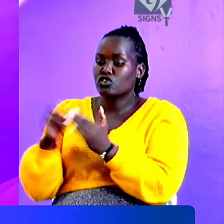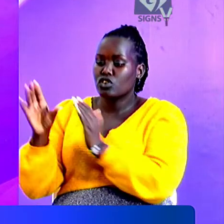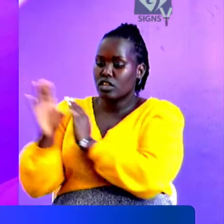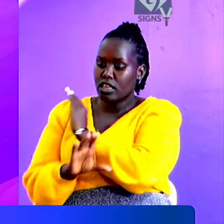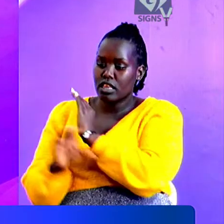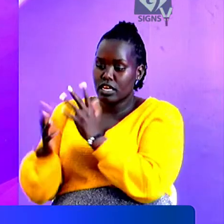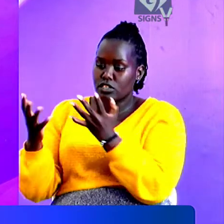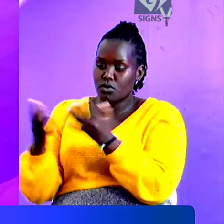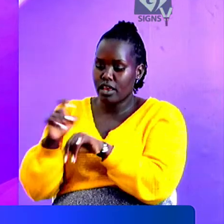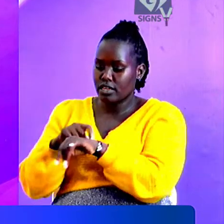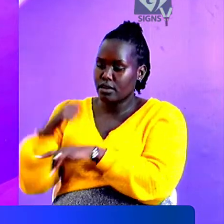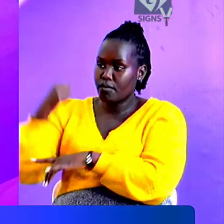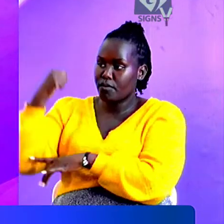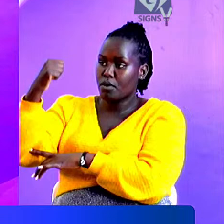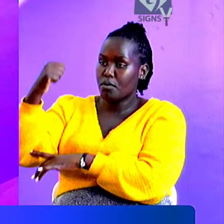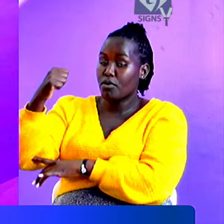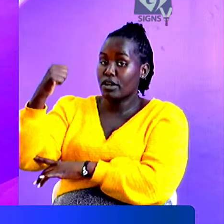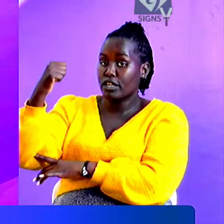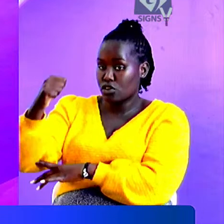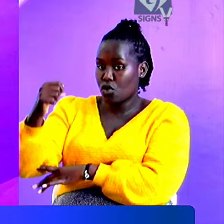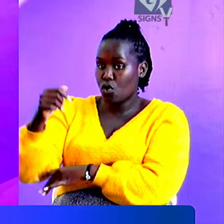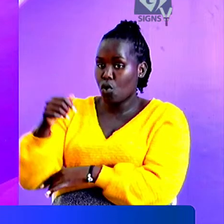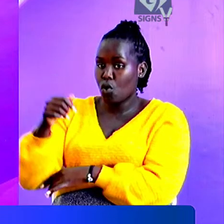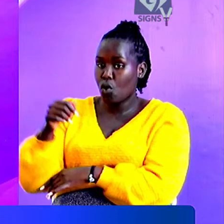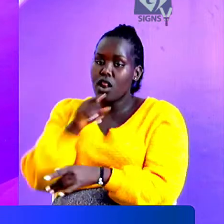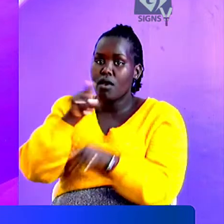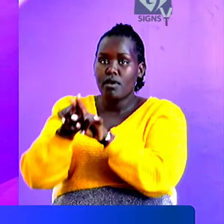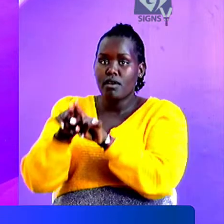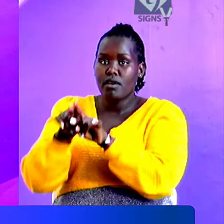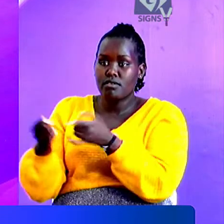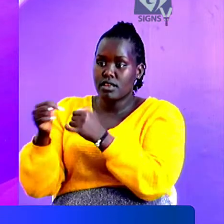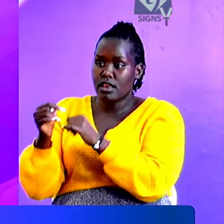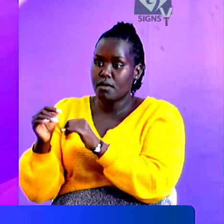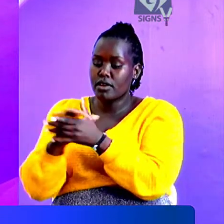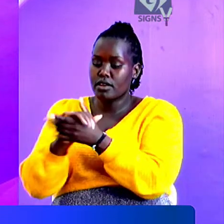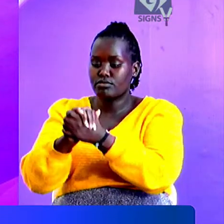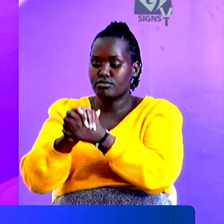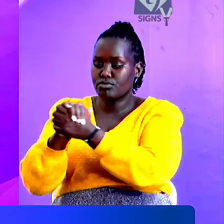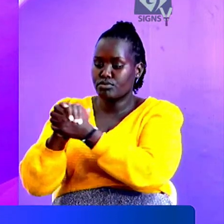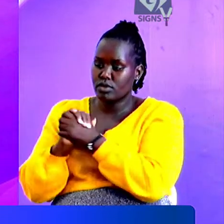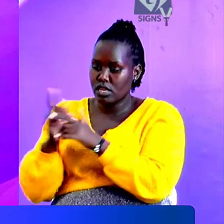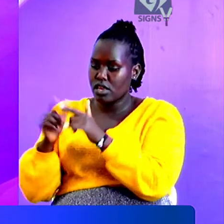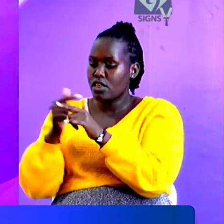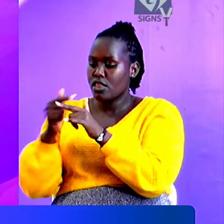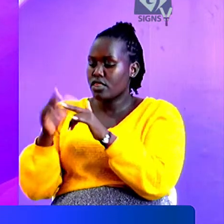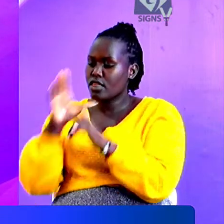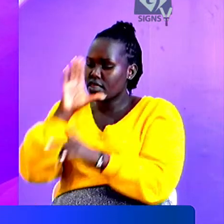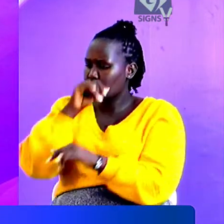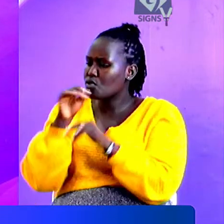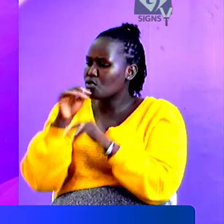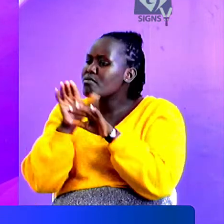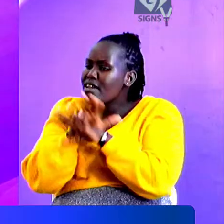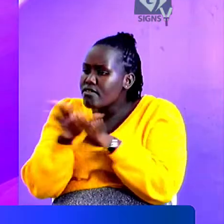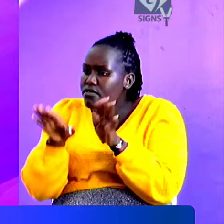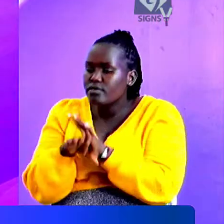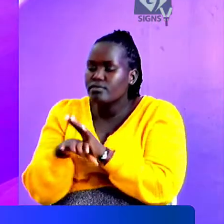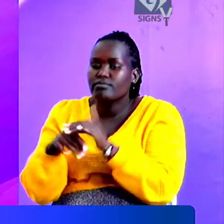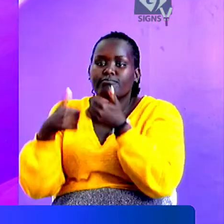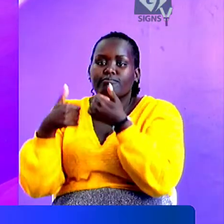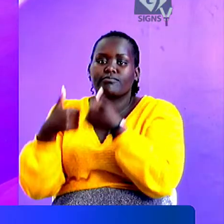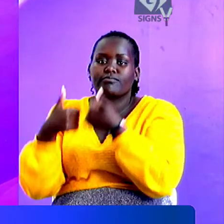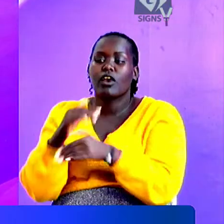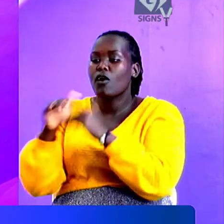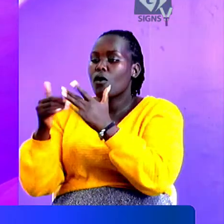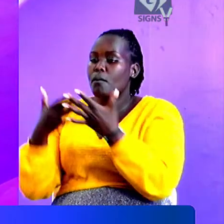moment the political elite or the political brothers come together and shake hands, then they assume everything is well and everyone moves on.